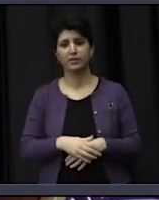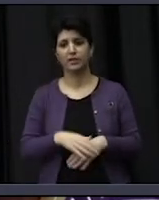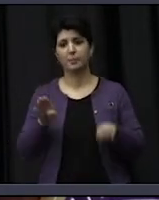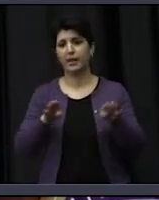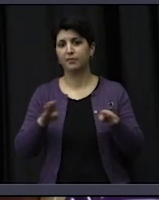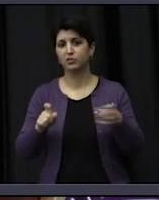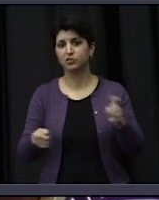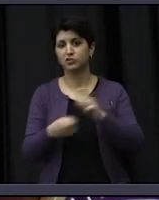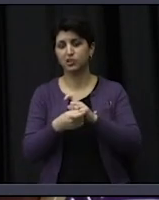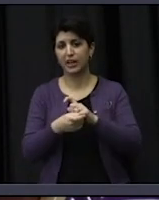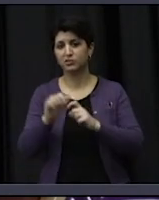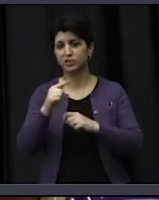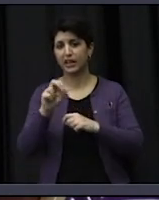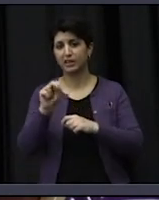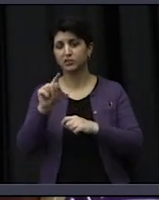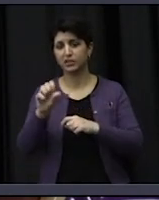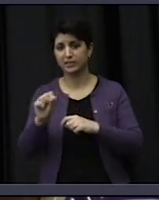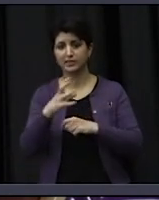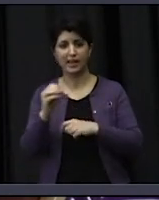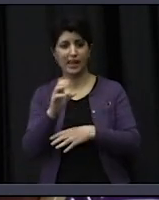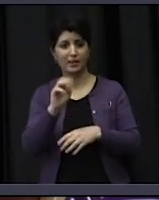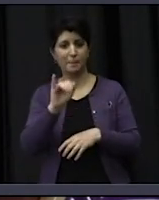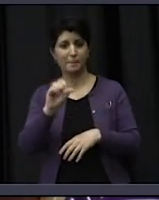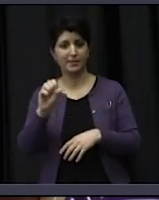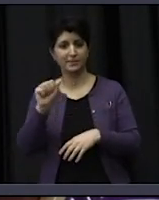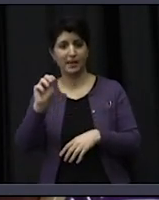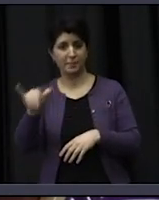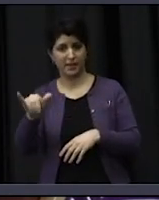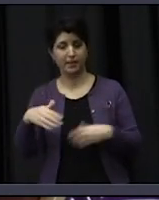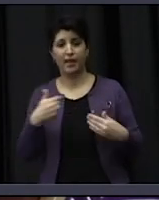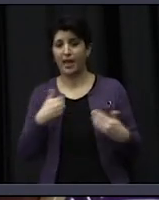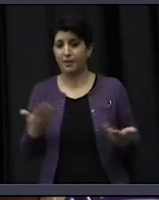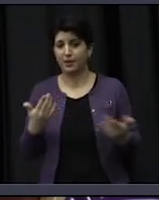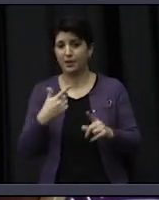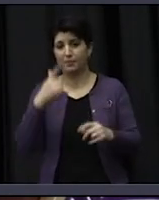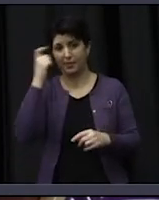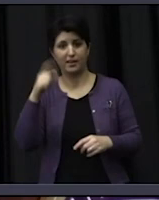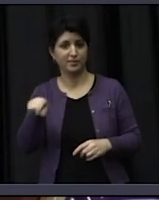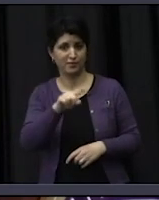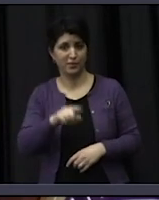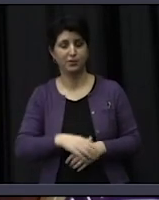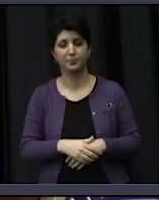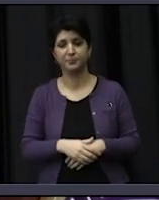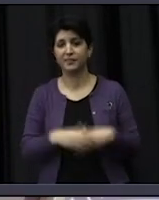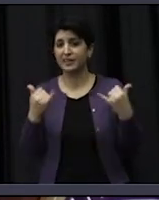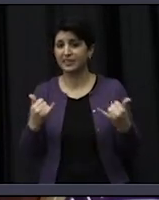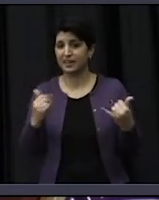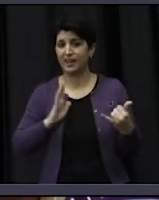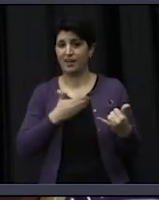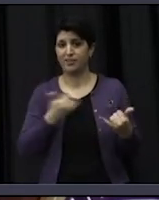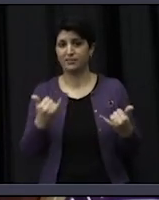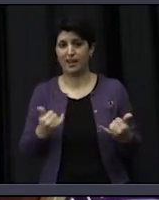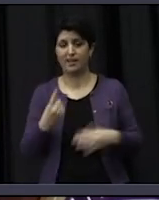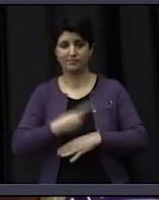change agents, and Miss Amy. I'm here because of you. Today is the day. For some of us